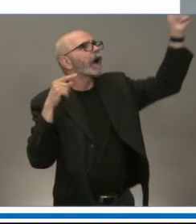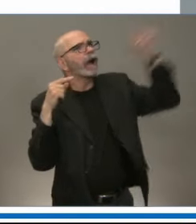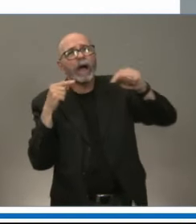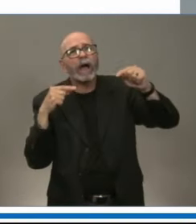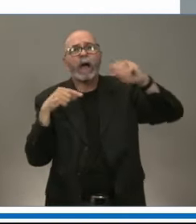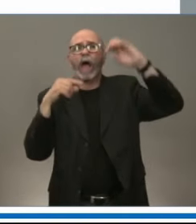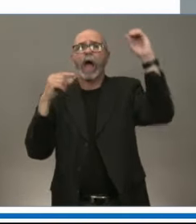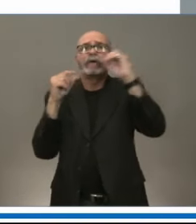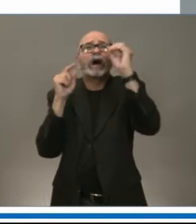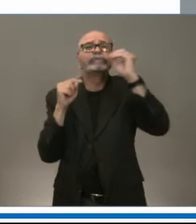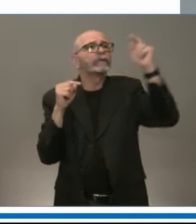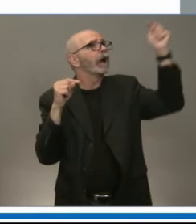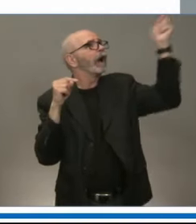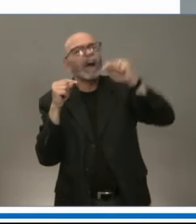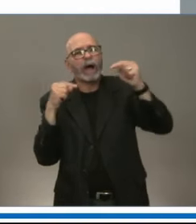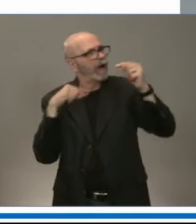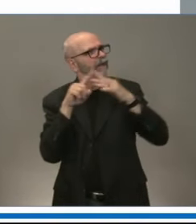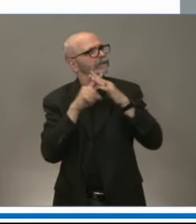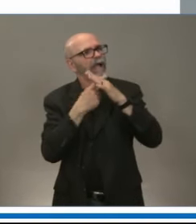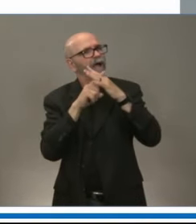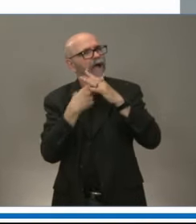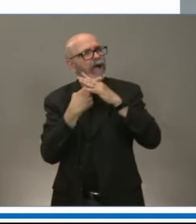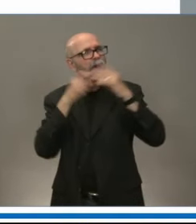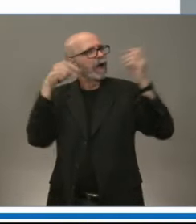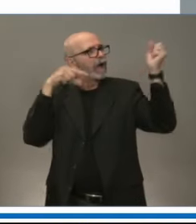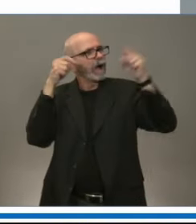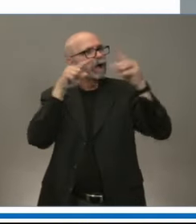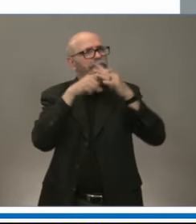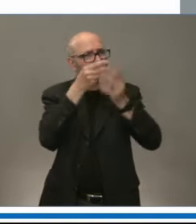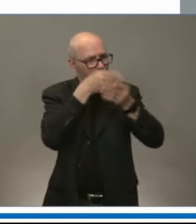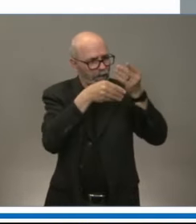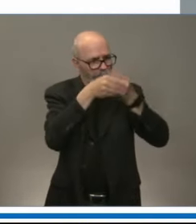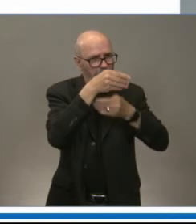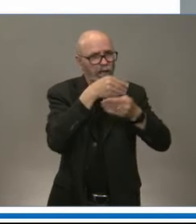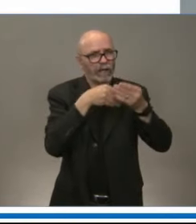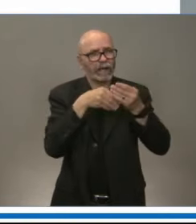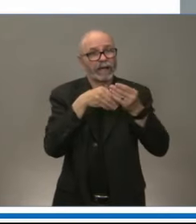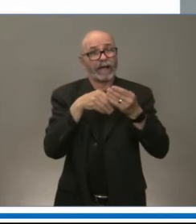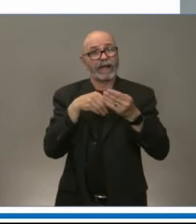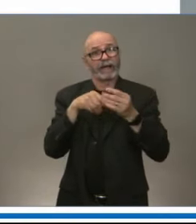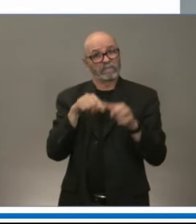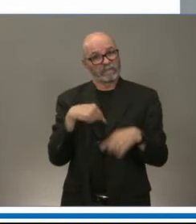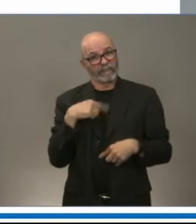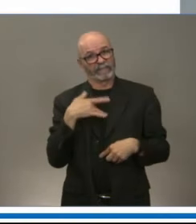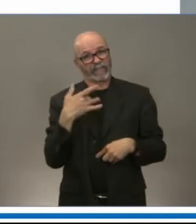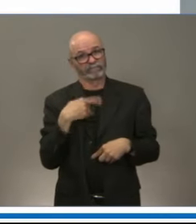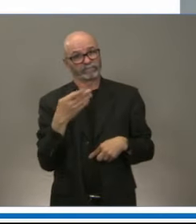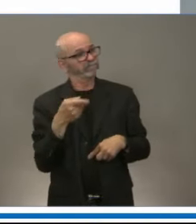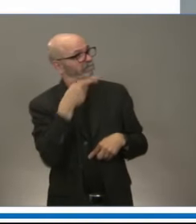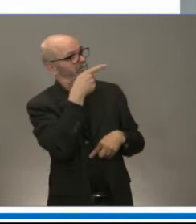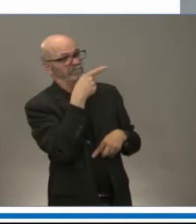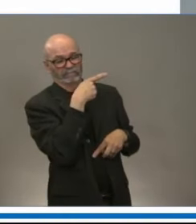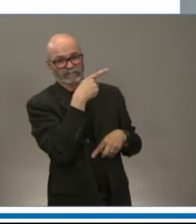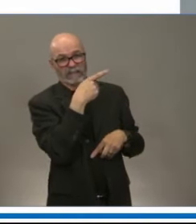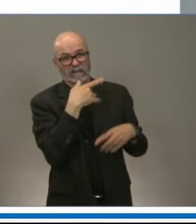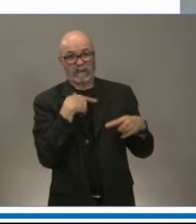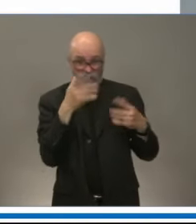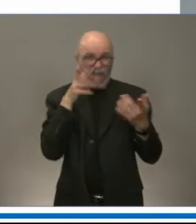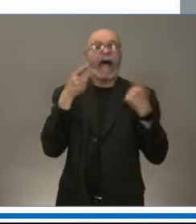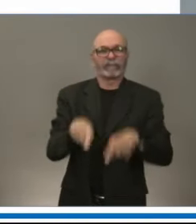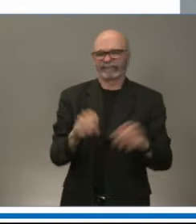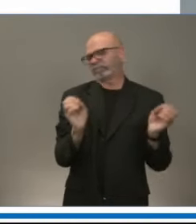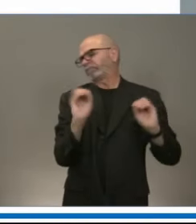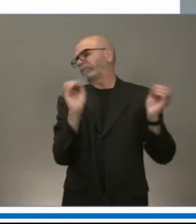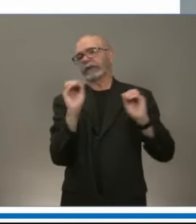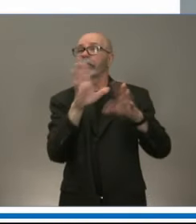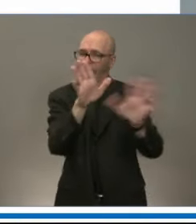So let's not be naive and expect that's not going to happen. But what I want people to understand is that how much that